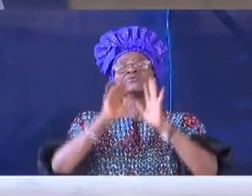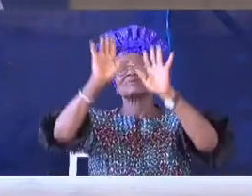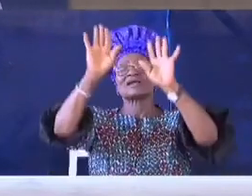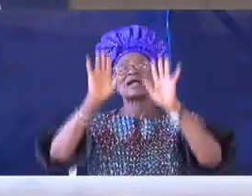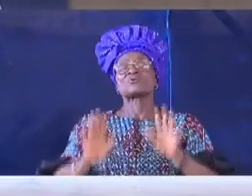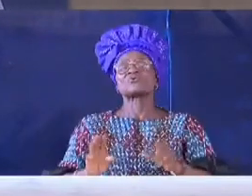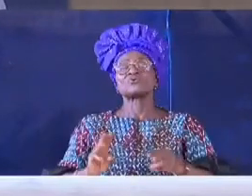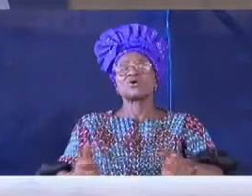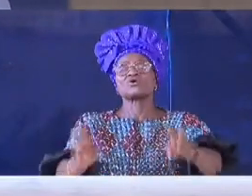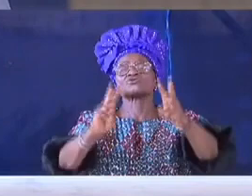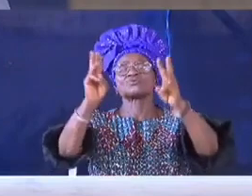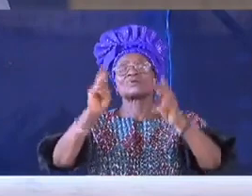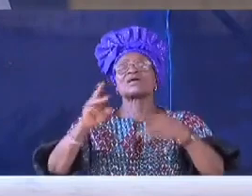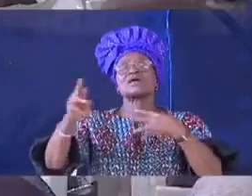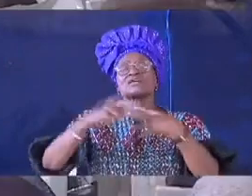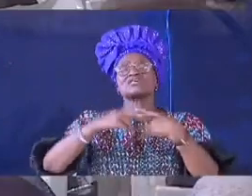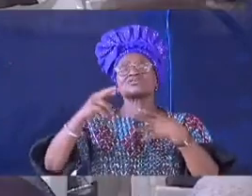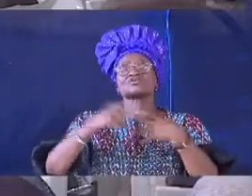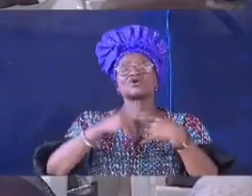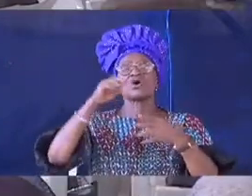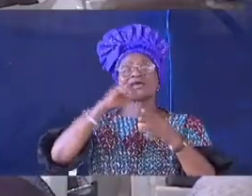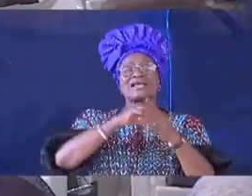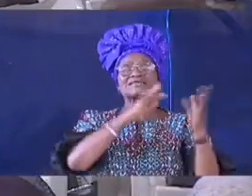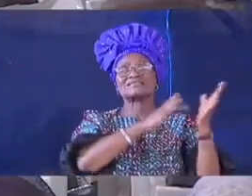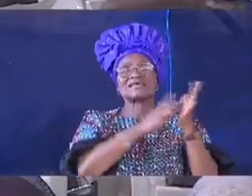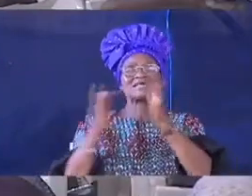way, restore.